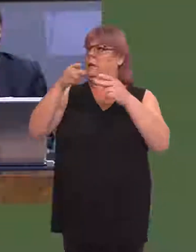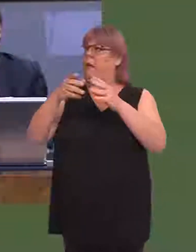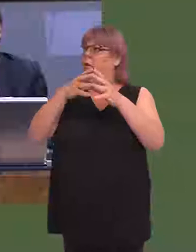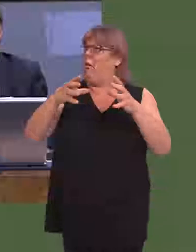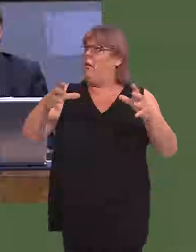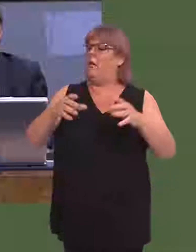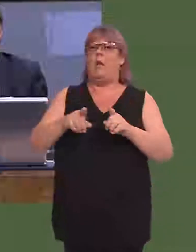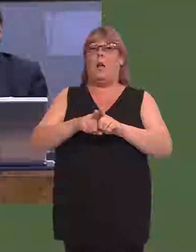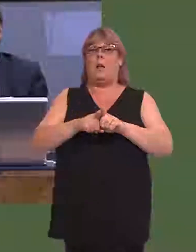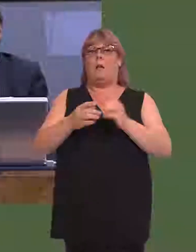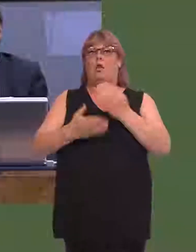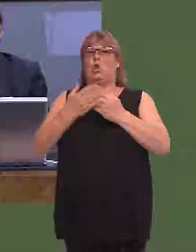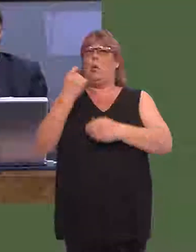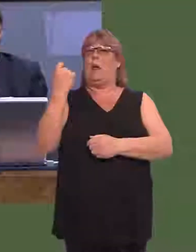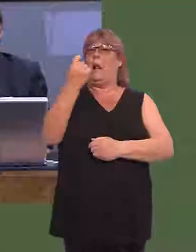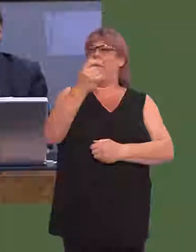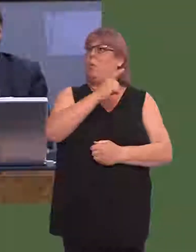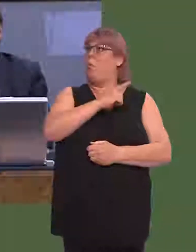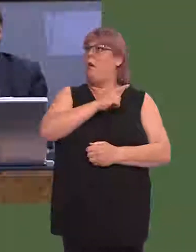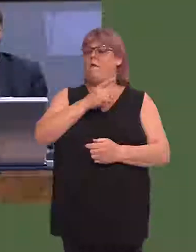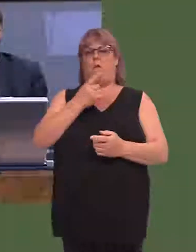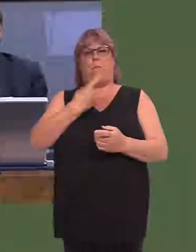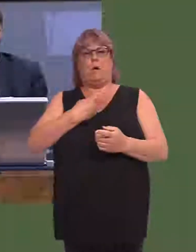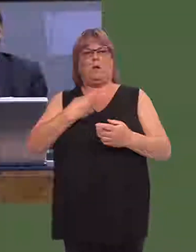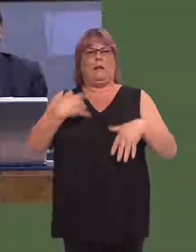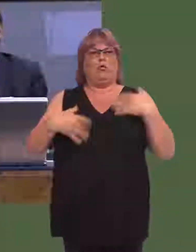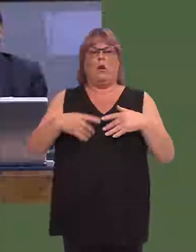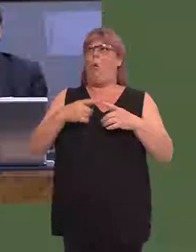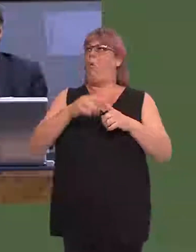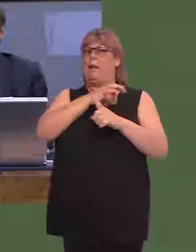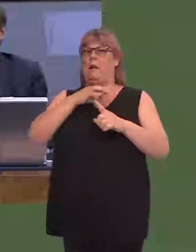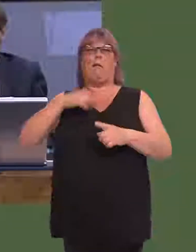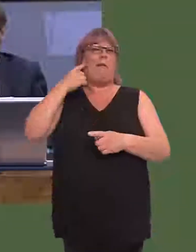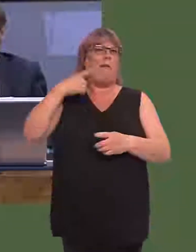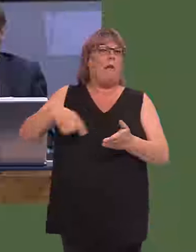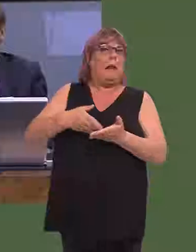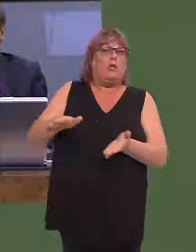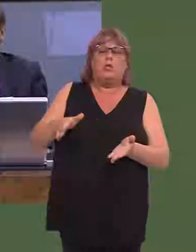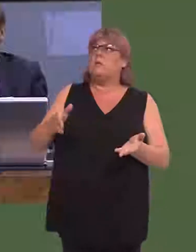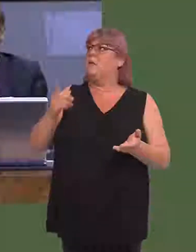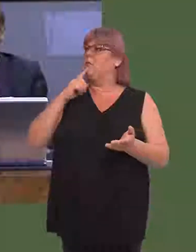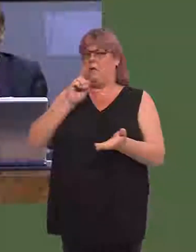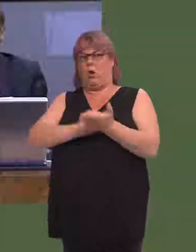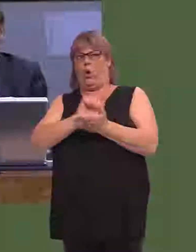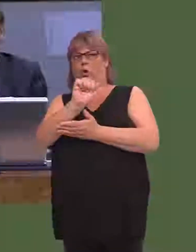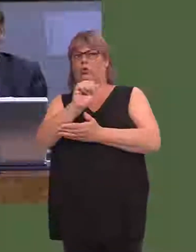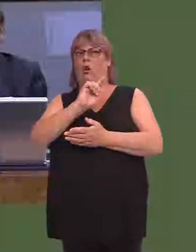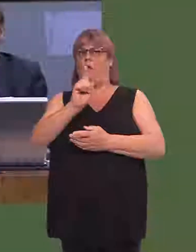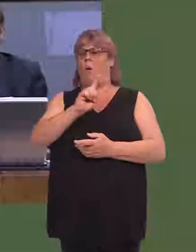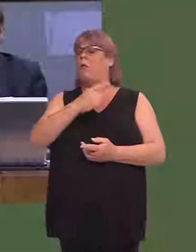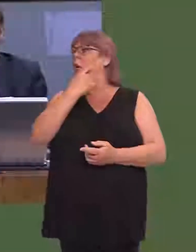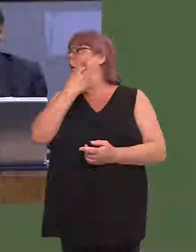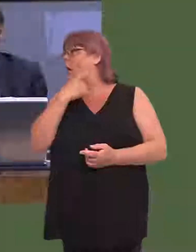the Health Board received 294 new claims for either personal injury or clinical or medical negligence. There's clearly